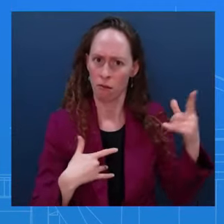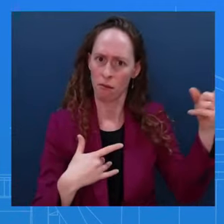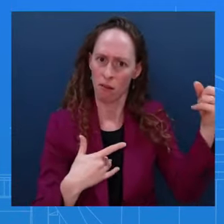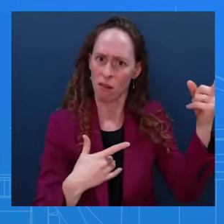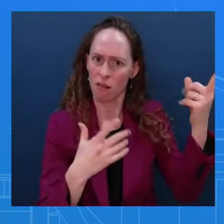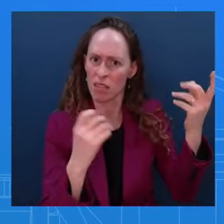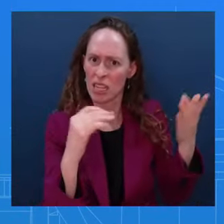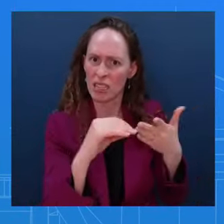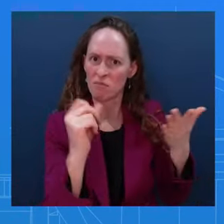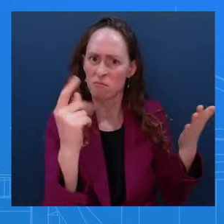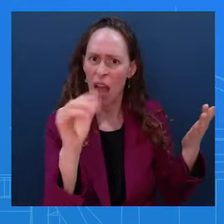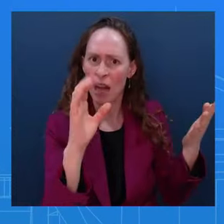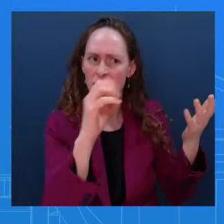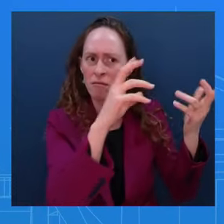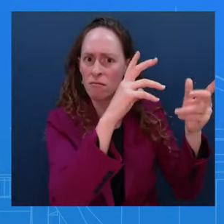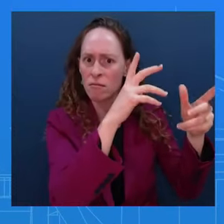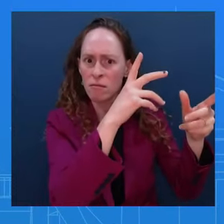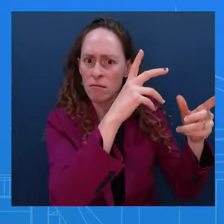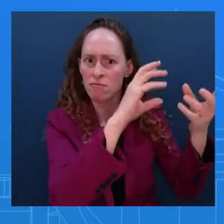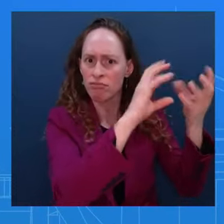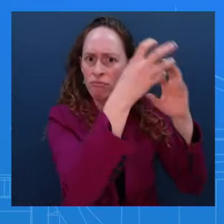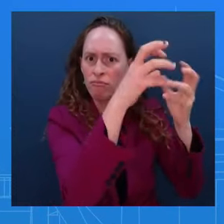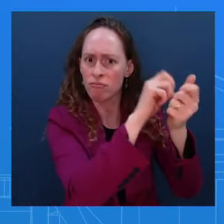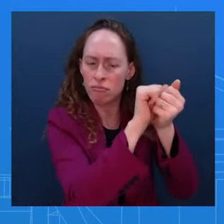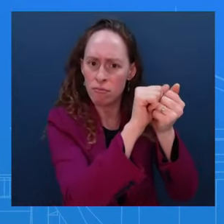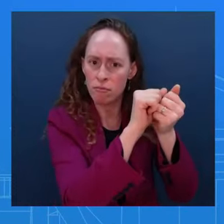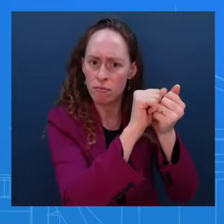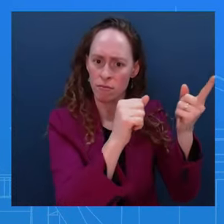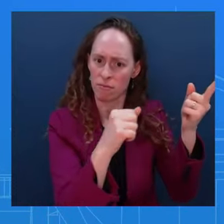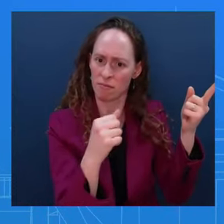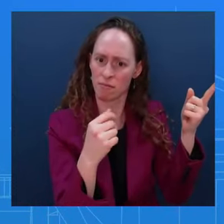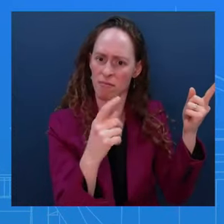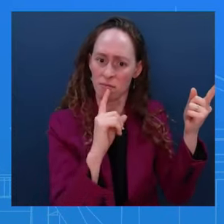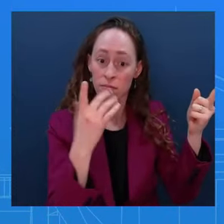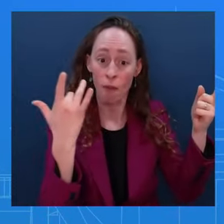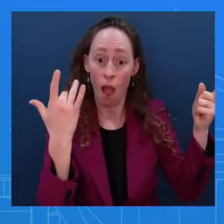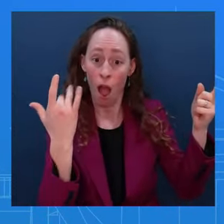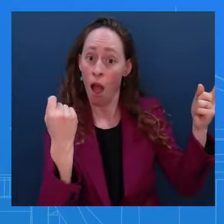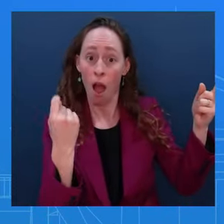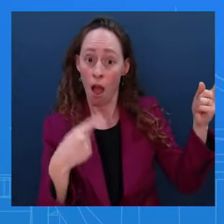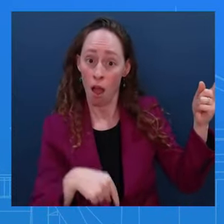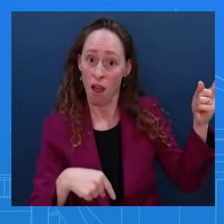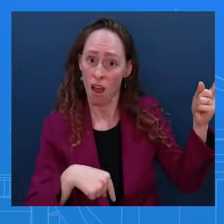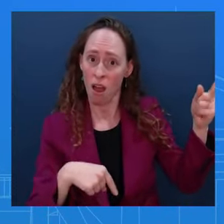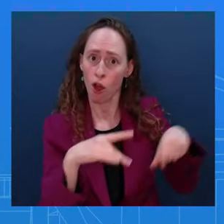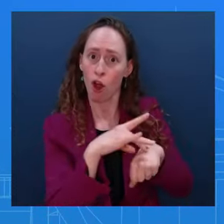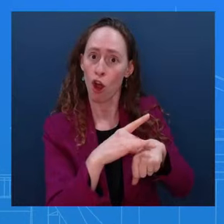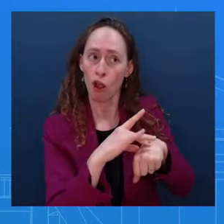using a weapon on the ground to destroy a satellite that was